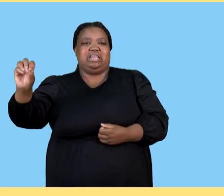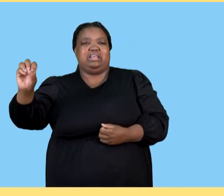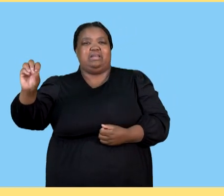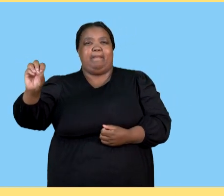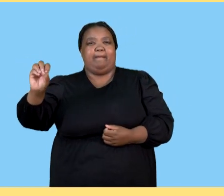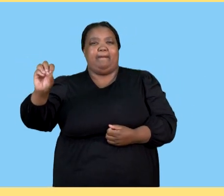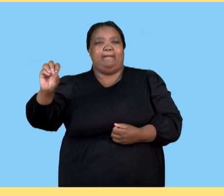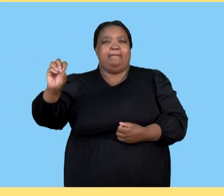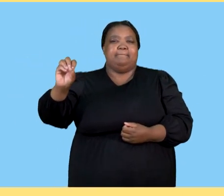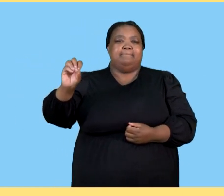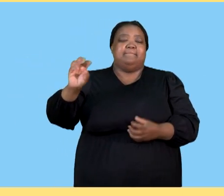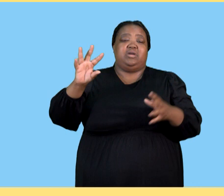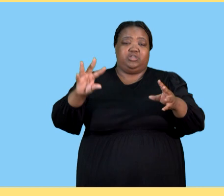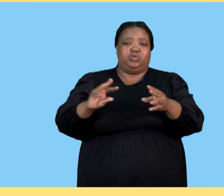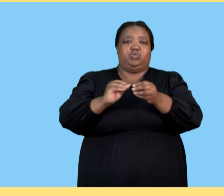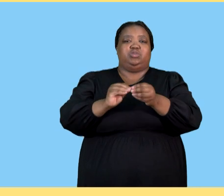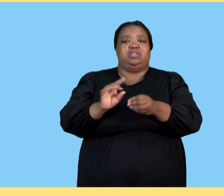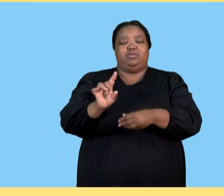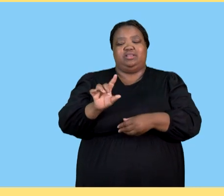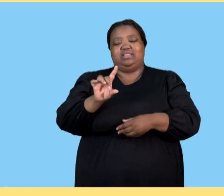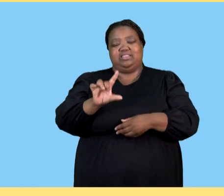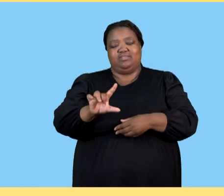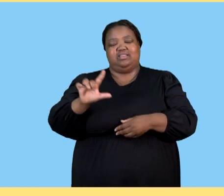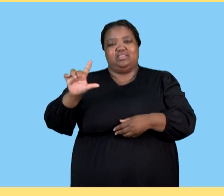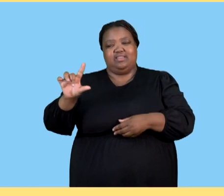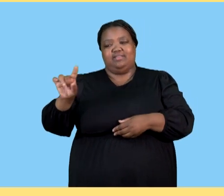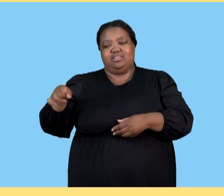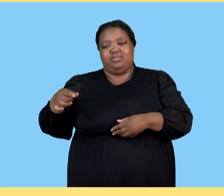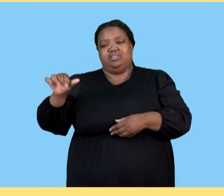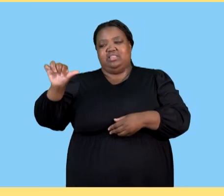21,600. Then the total becomes